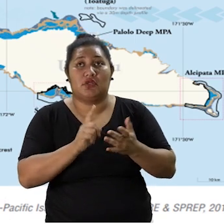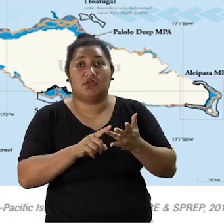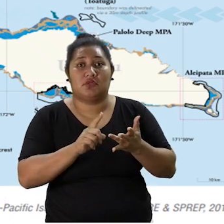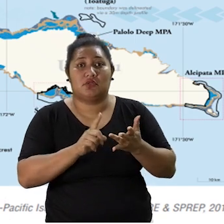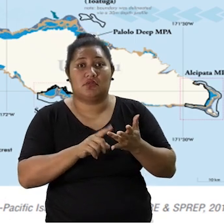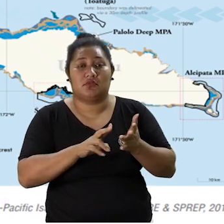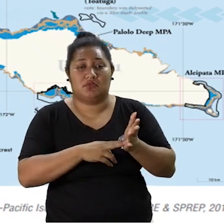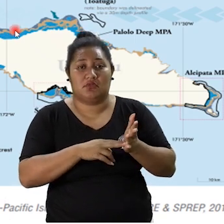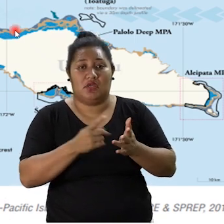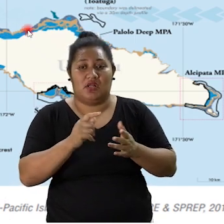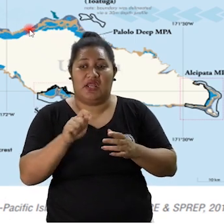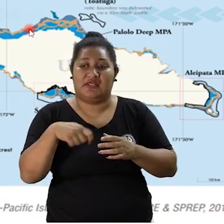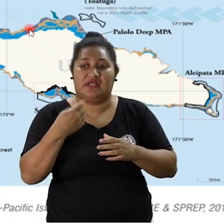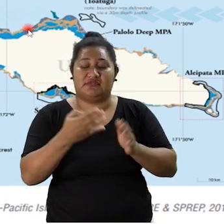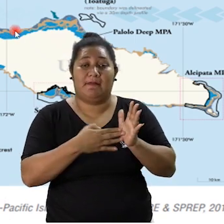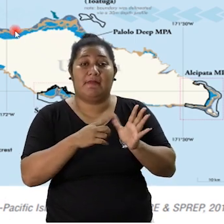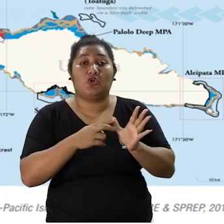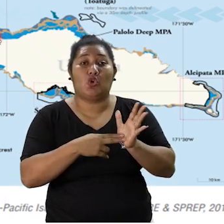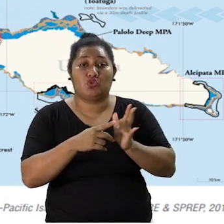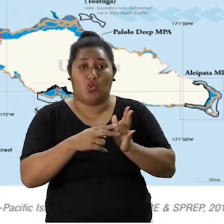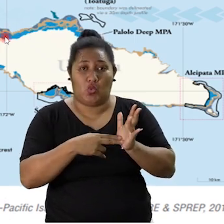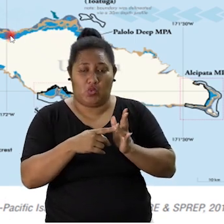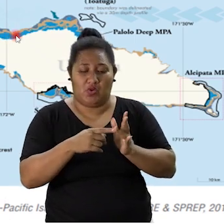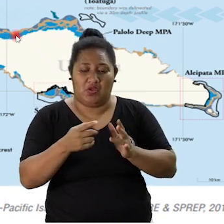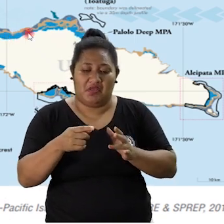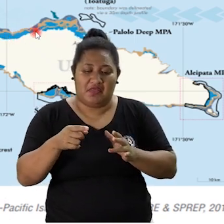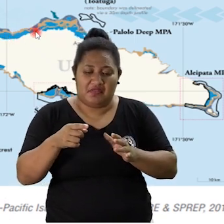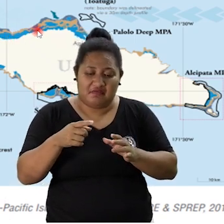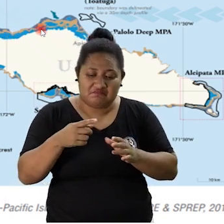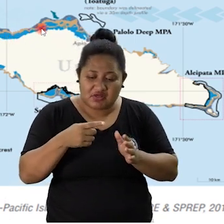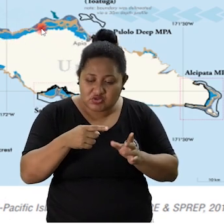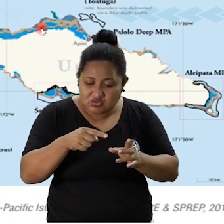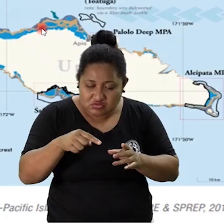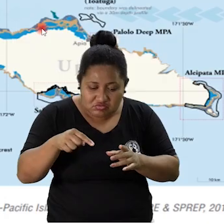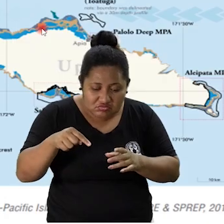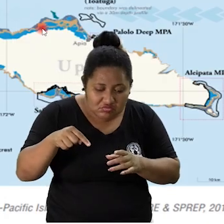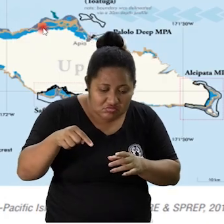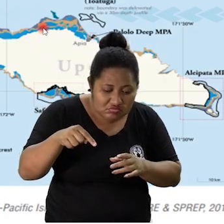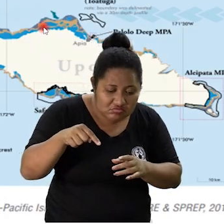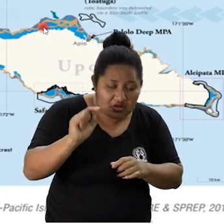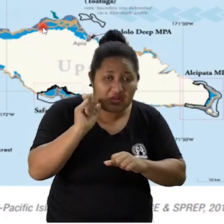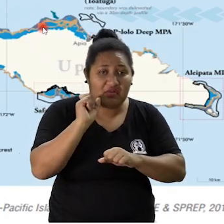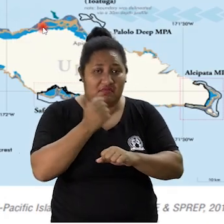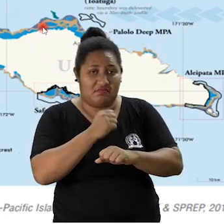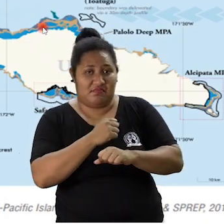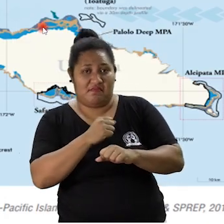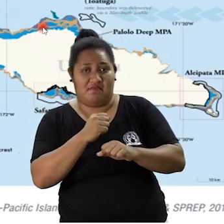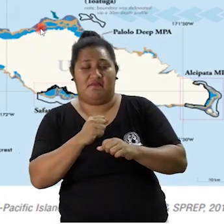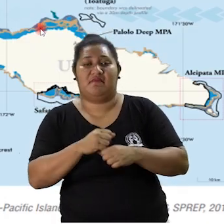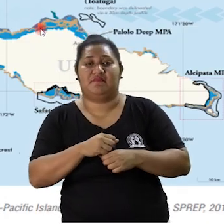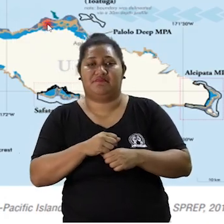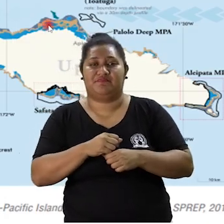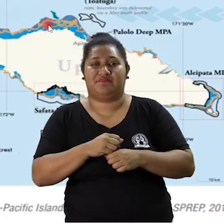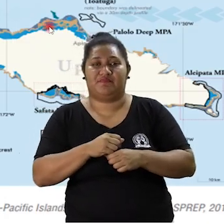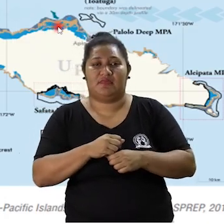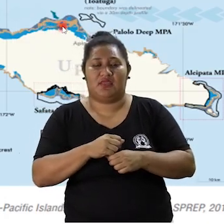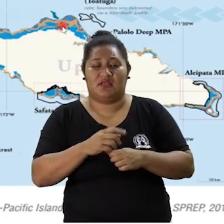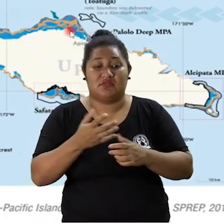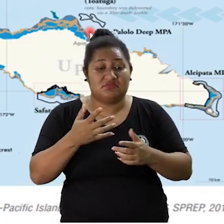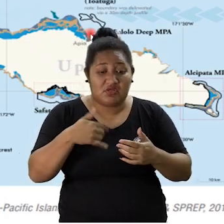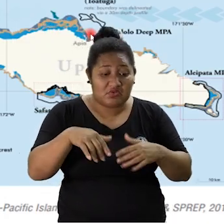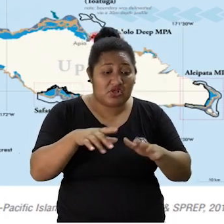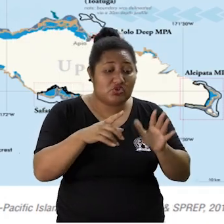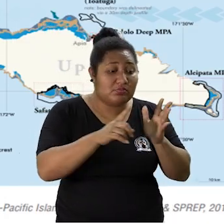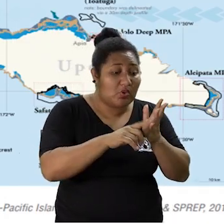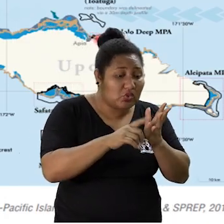solo mai ai, in the talawhātai, o le tui mātu o polu. Se ia o mai e